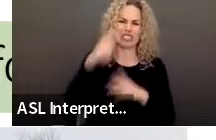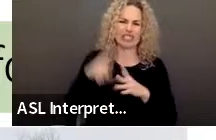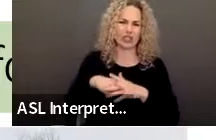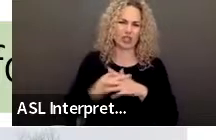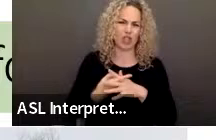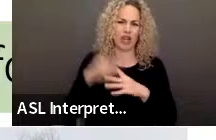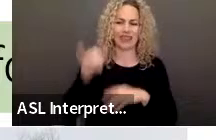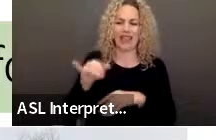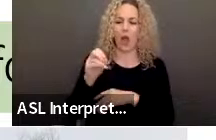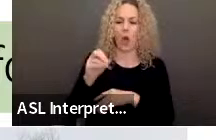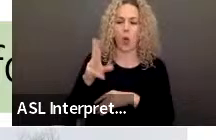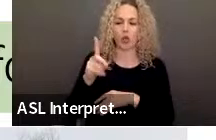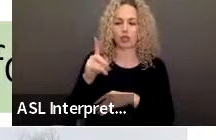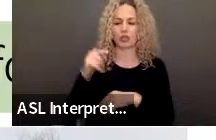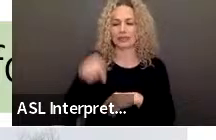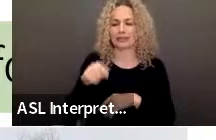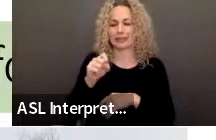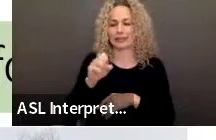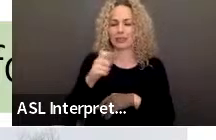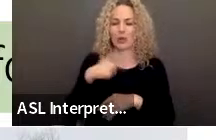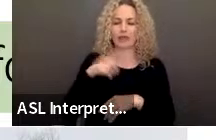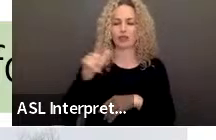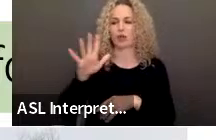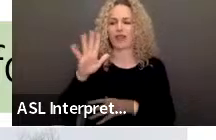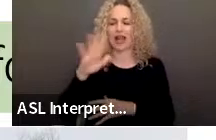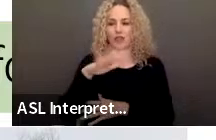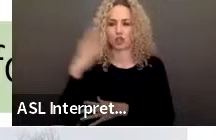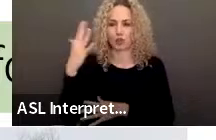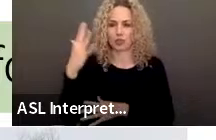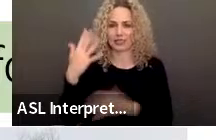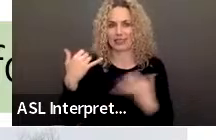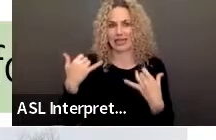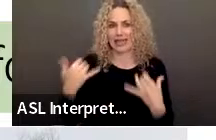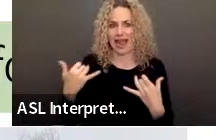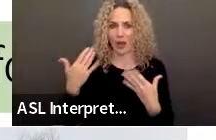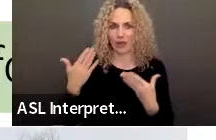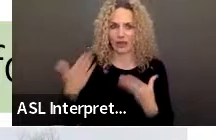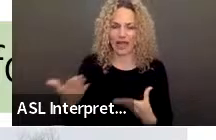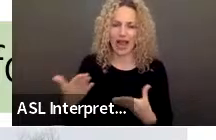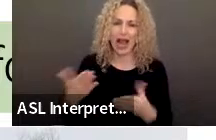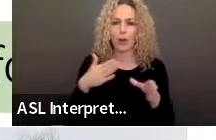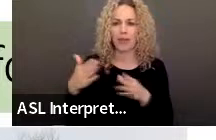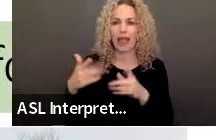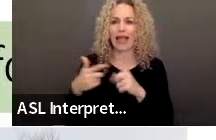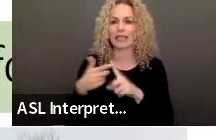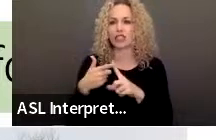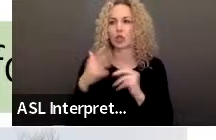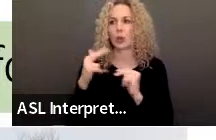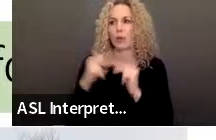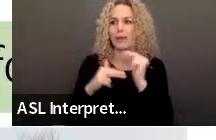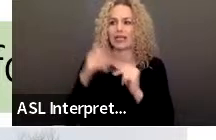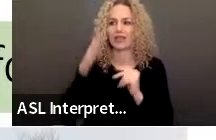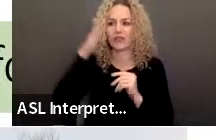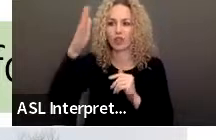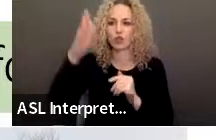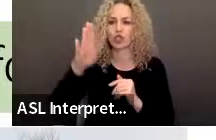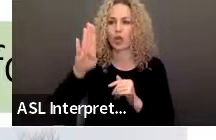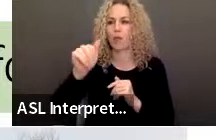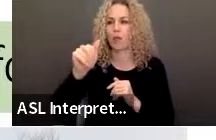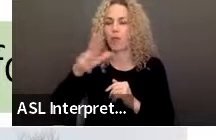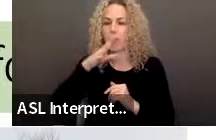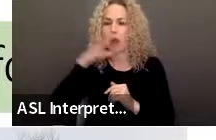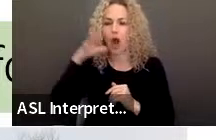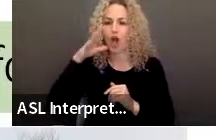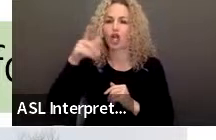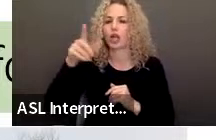this season. So we have about 25 of our trees in now, and plans to build a future barn, which will be an